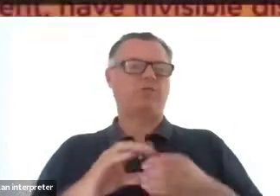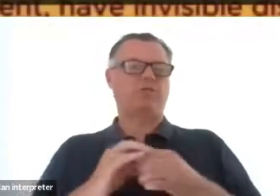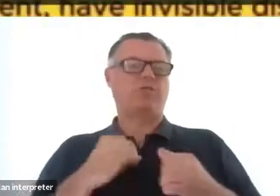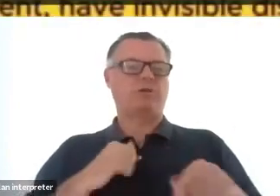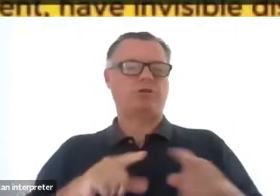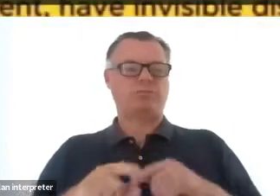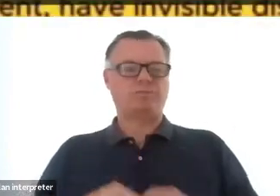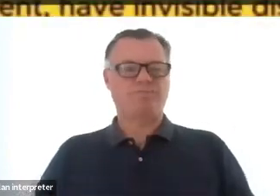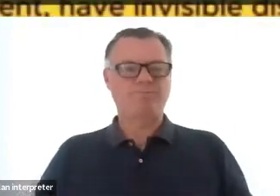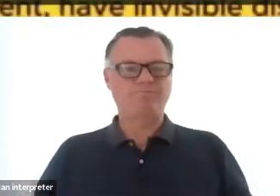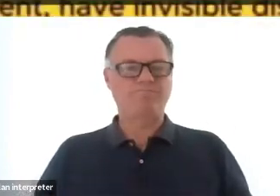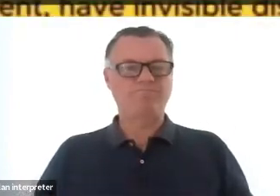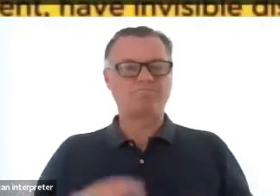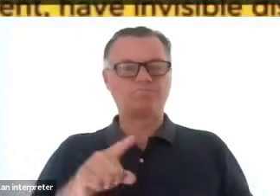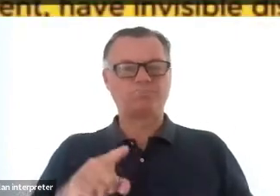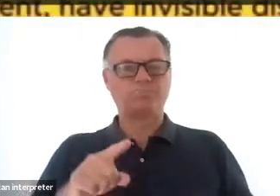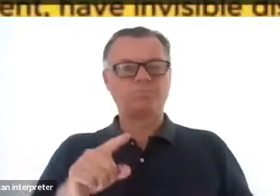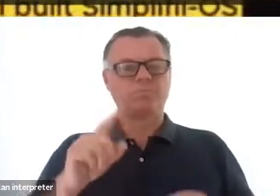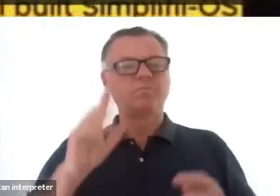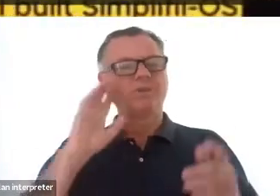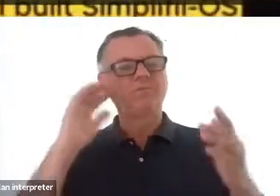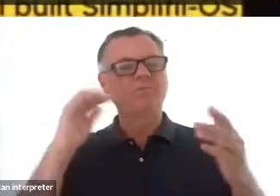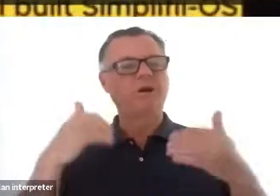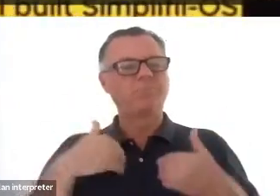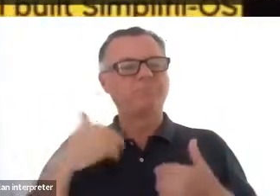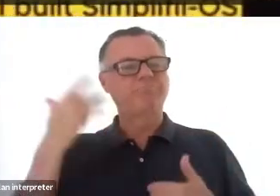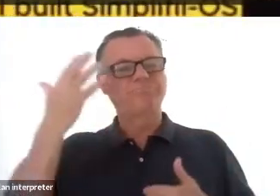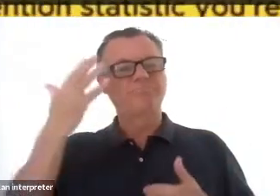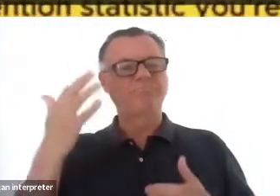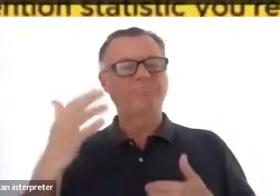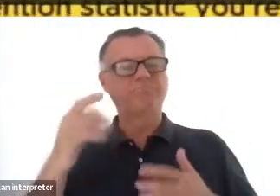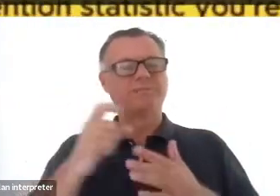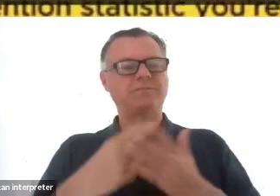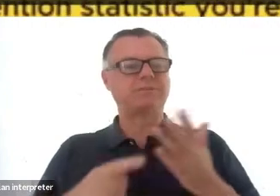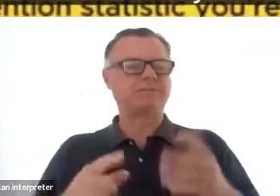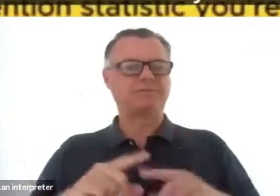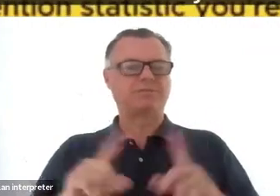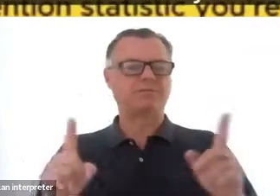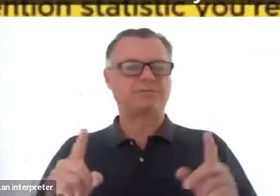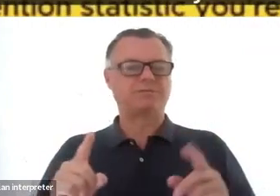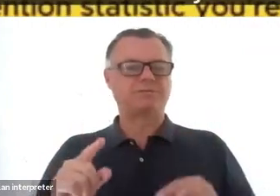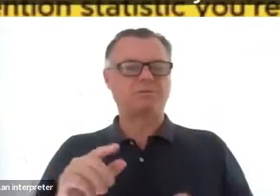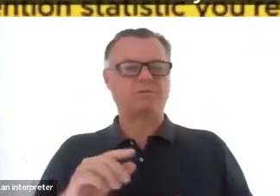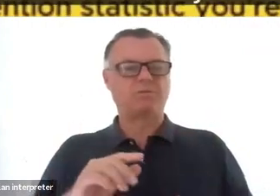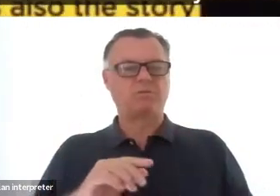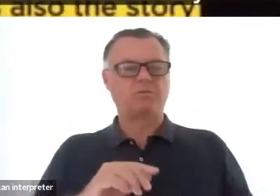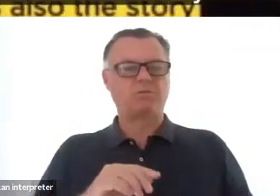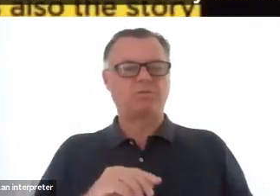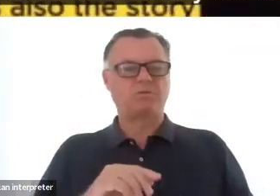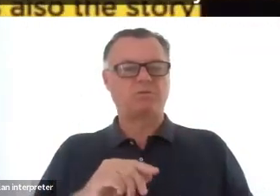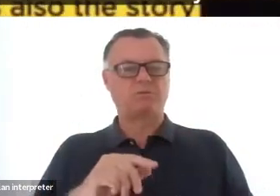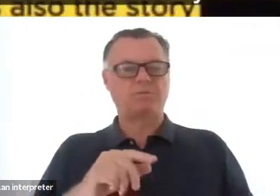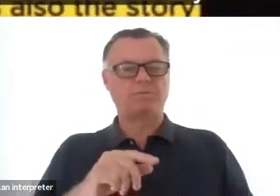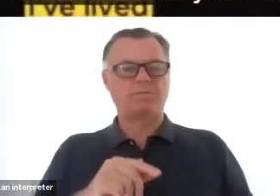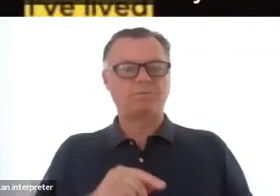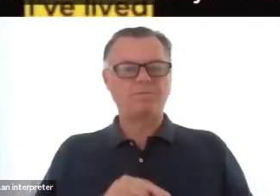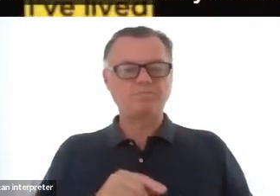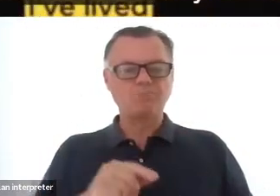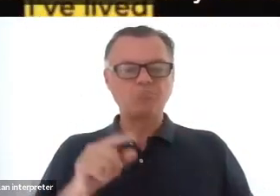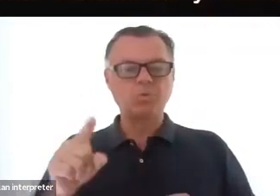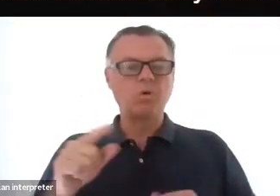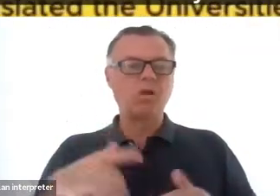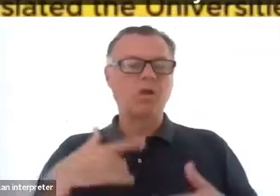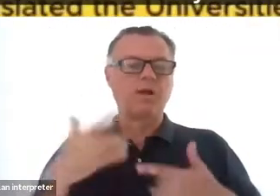I'm neurodivergent, have invisible disabilities, and I built Simplify OS because every retention statistic you're about to hear is also the story I've